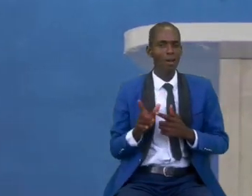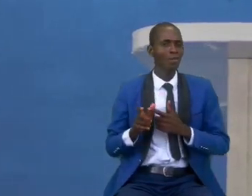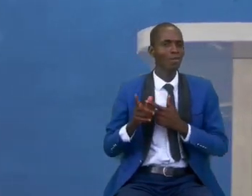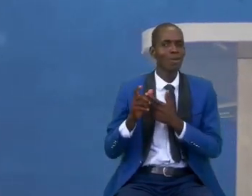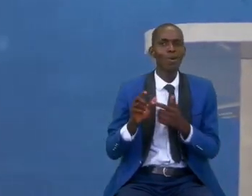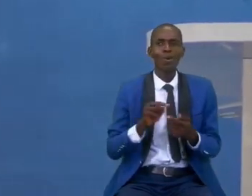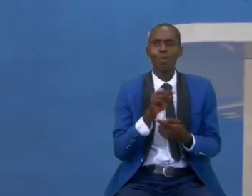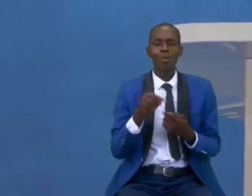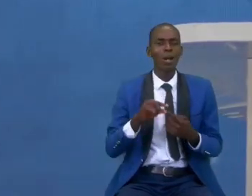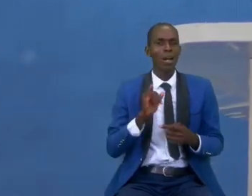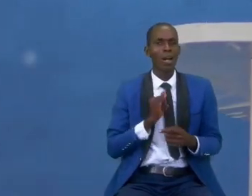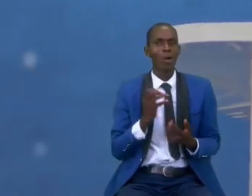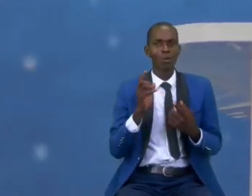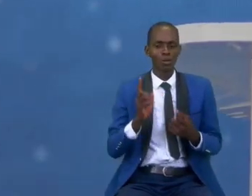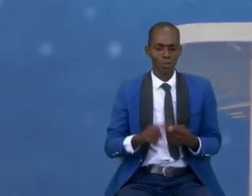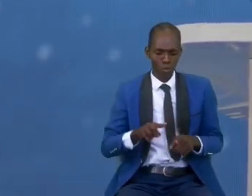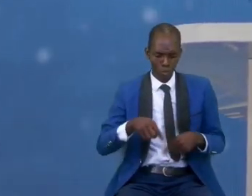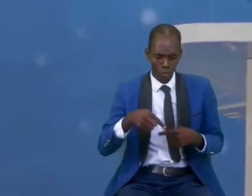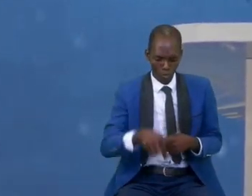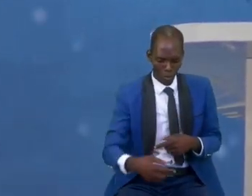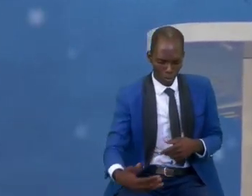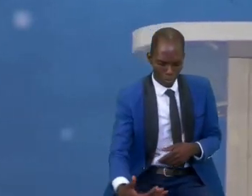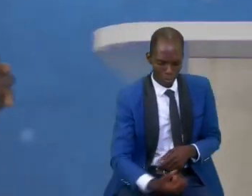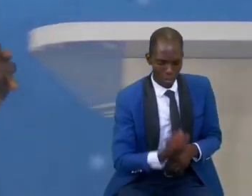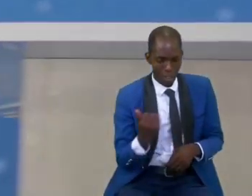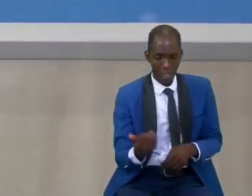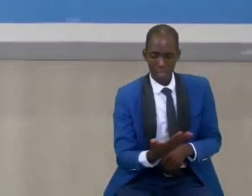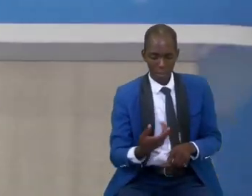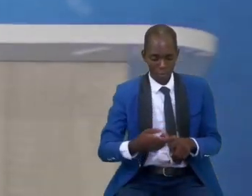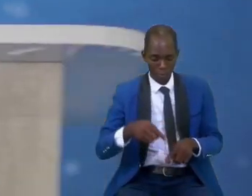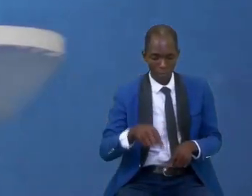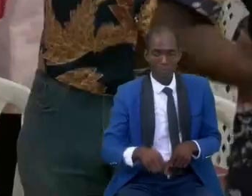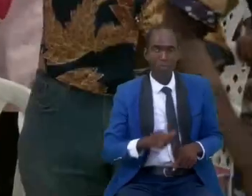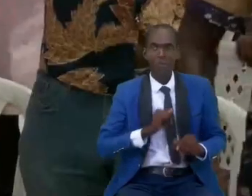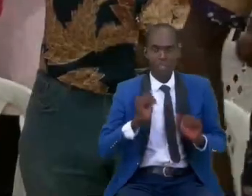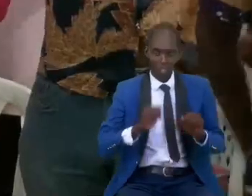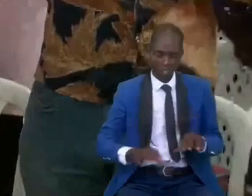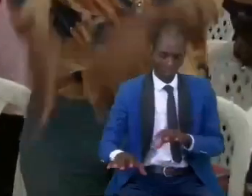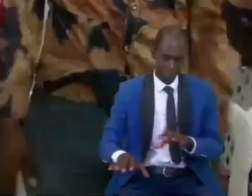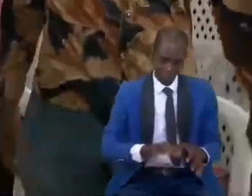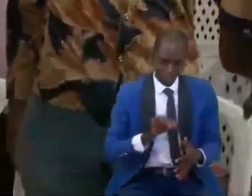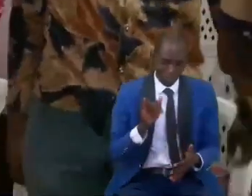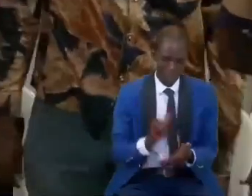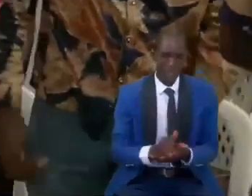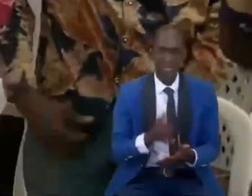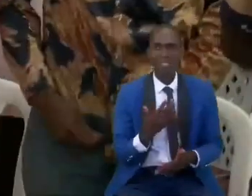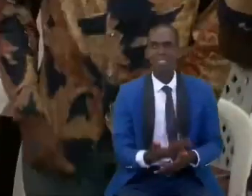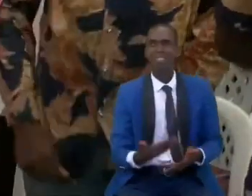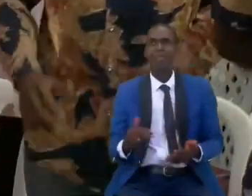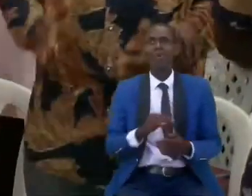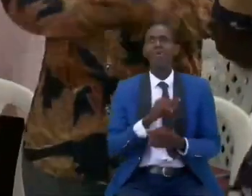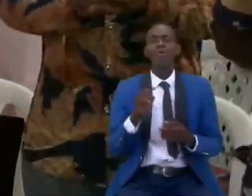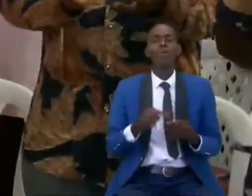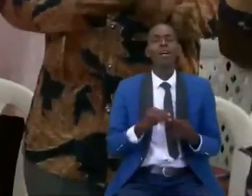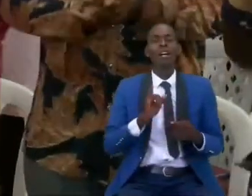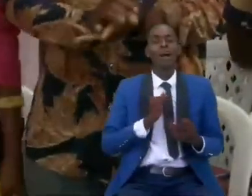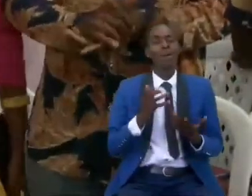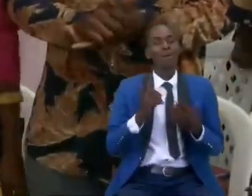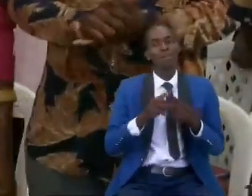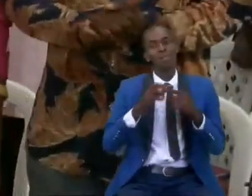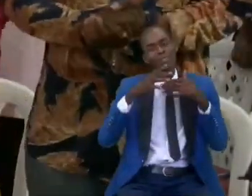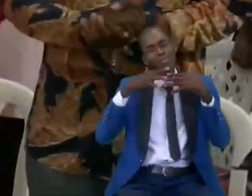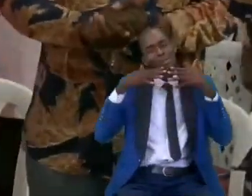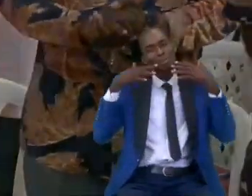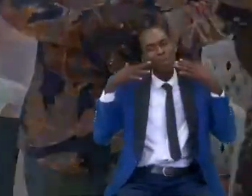down and pick that thing. And when I want to smile, and all the muscles on my face, I